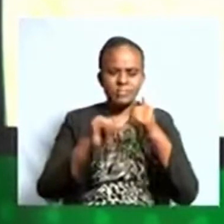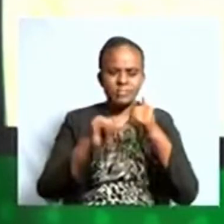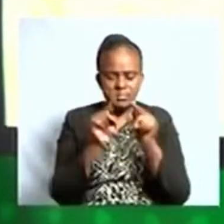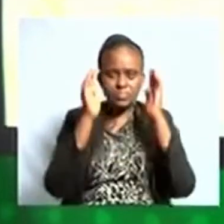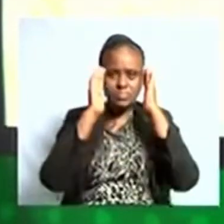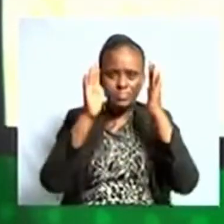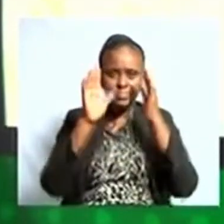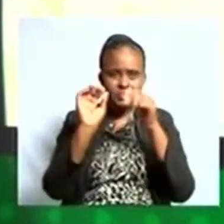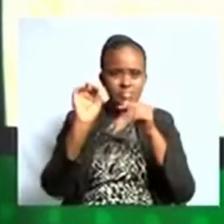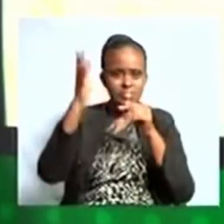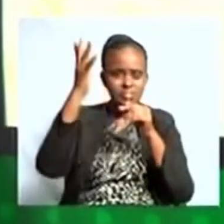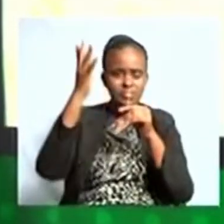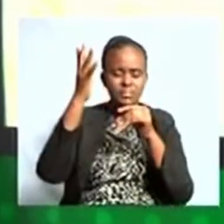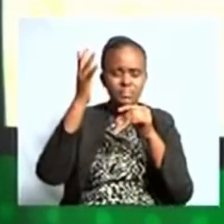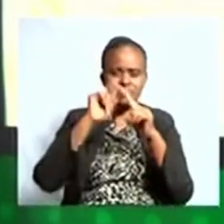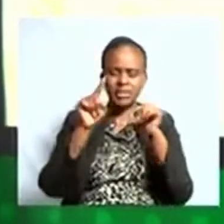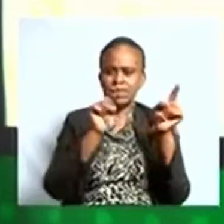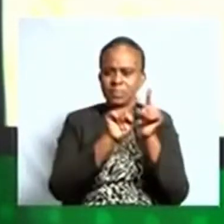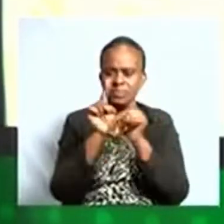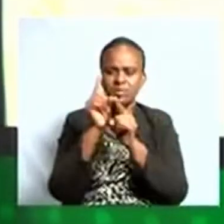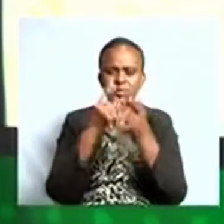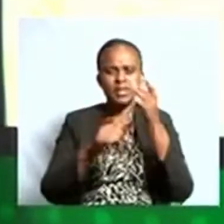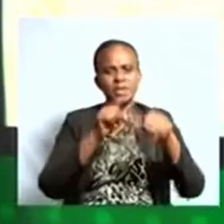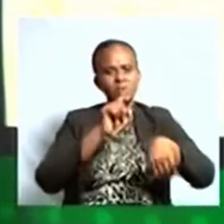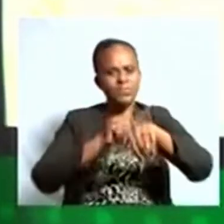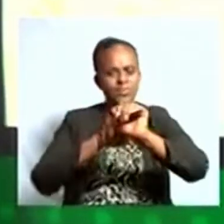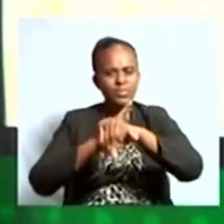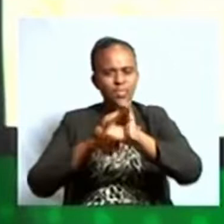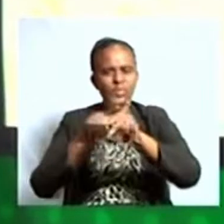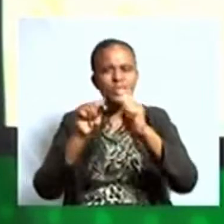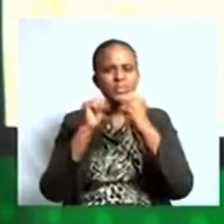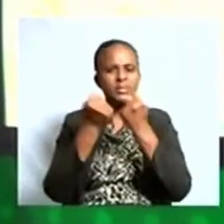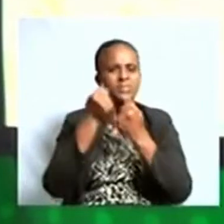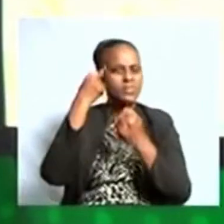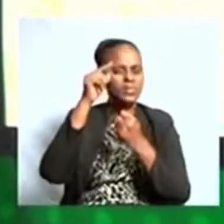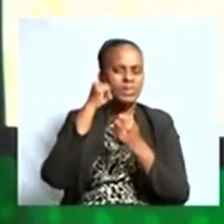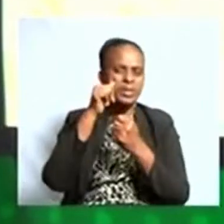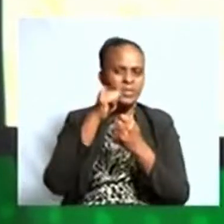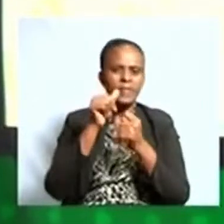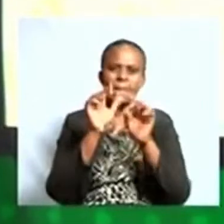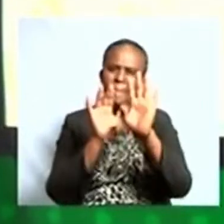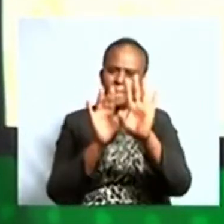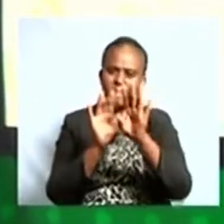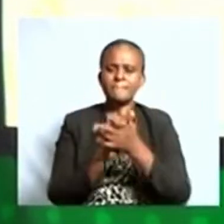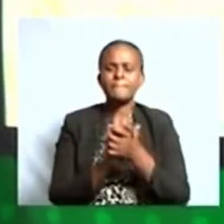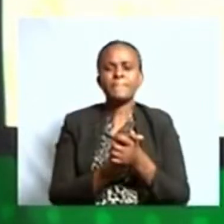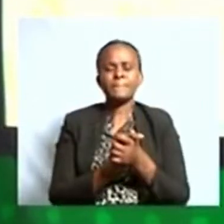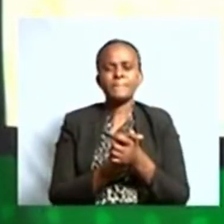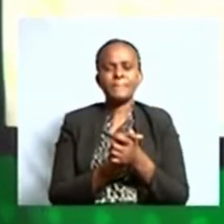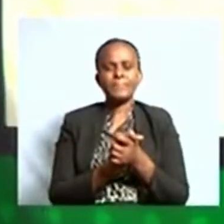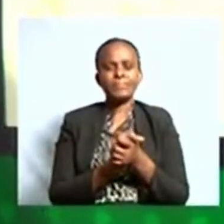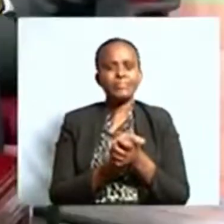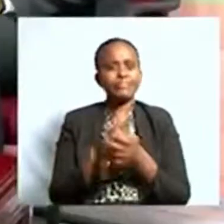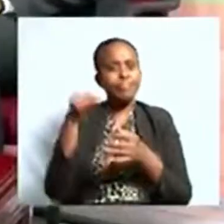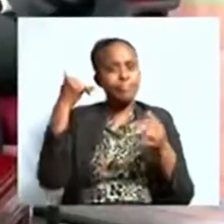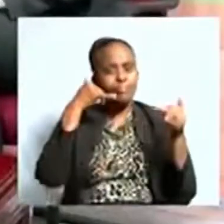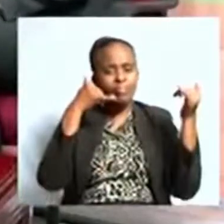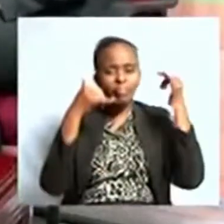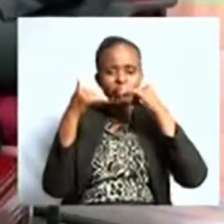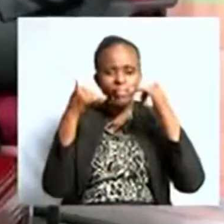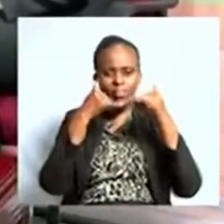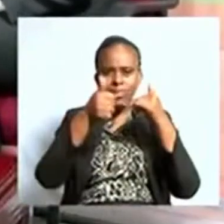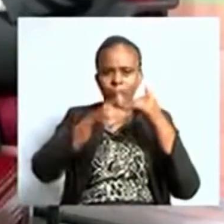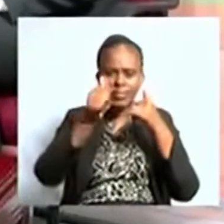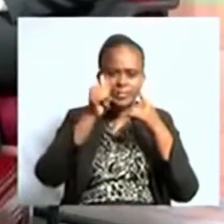netball, but also the football team for the girls. Let's get to the calls that we received. I'm sure you're taking note of